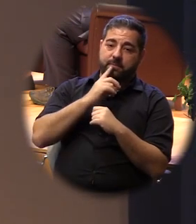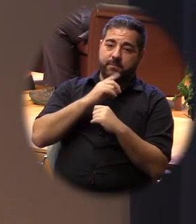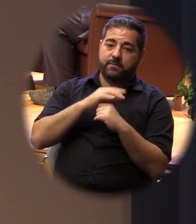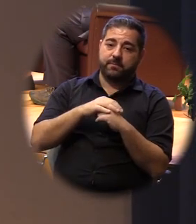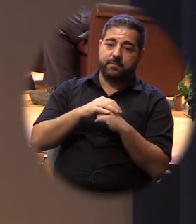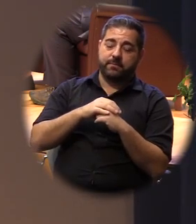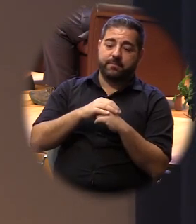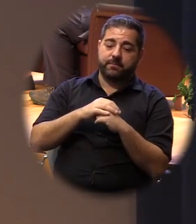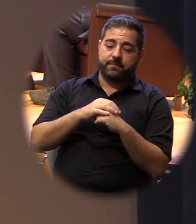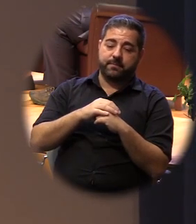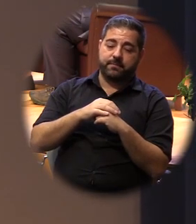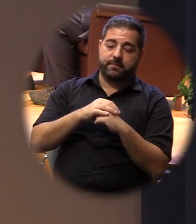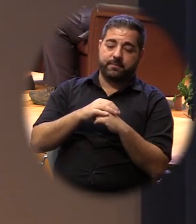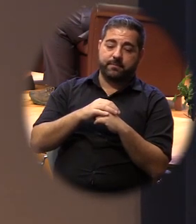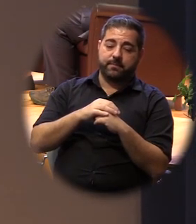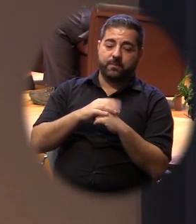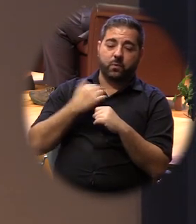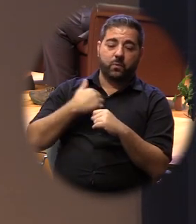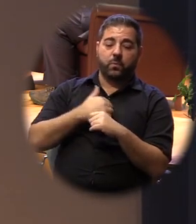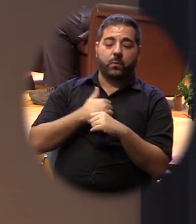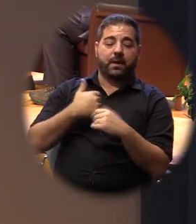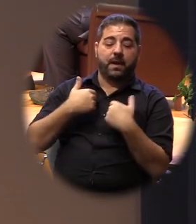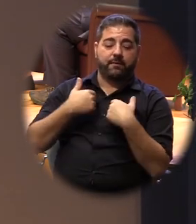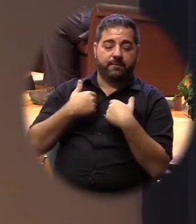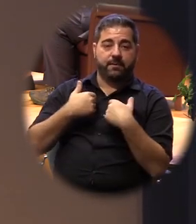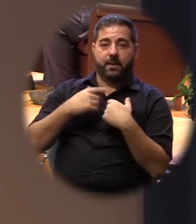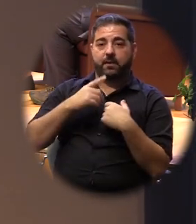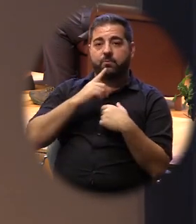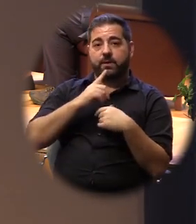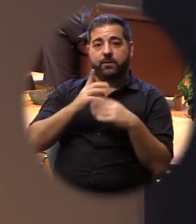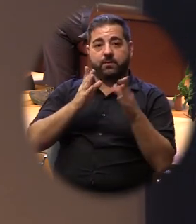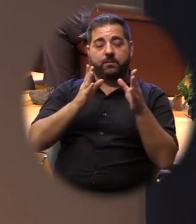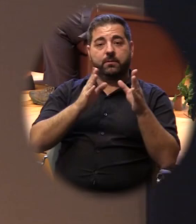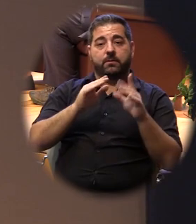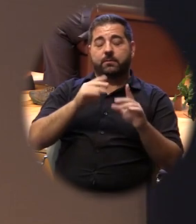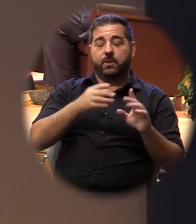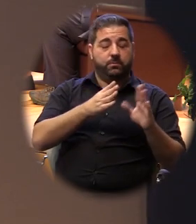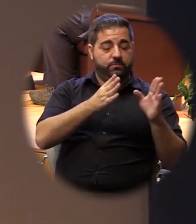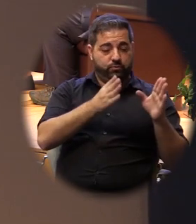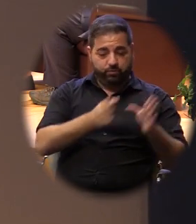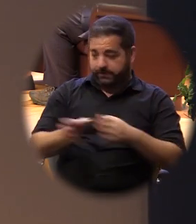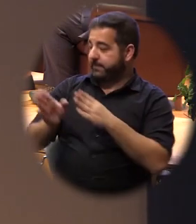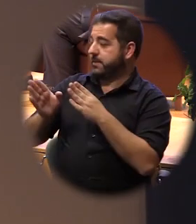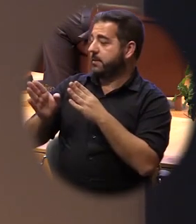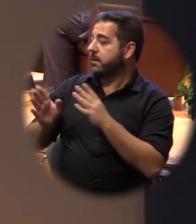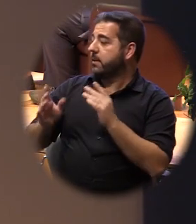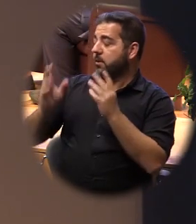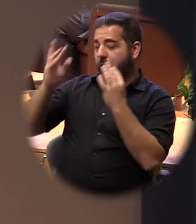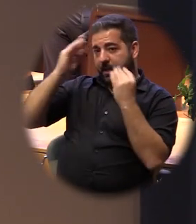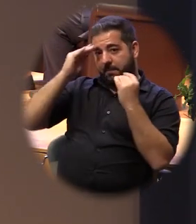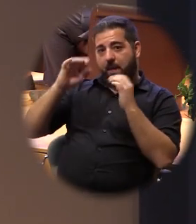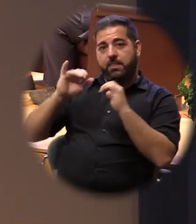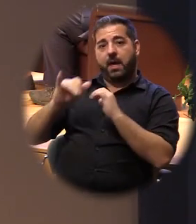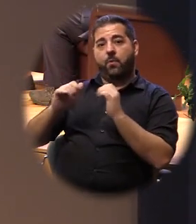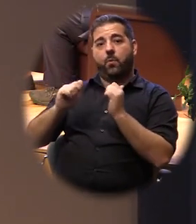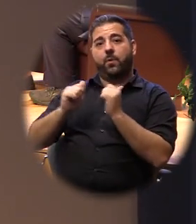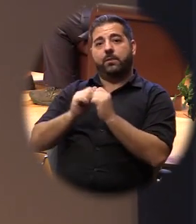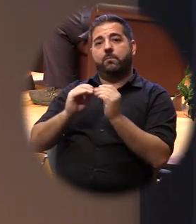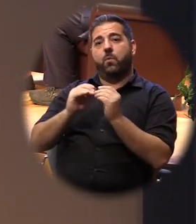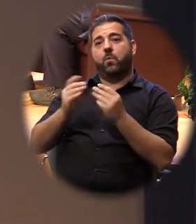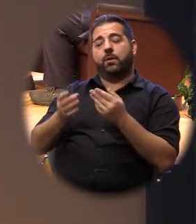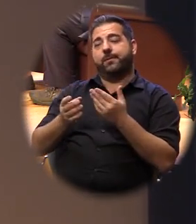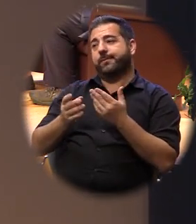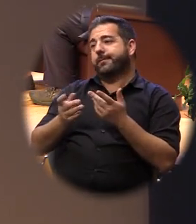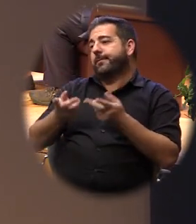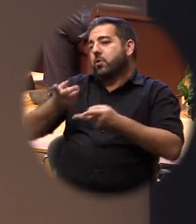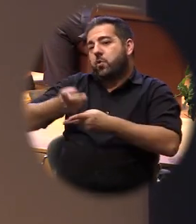There is, you know, this kind of, I think, a real paradigm shift in terms of thinking about them with more nuance, trying